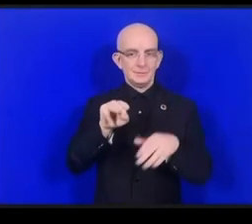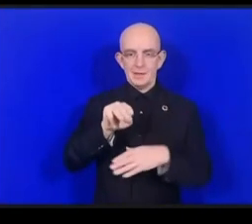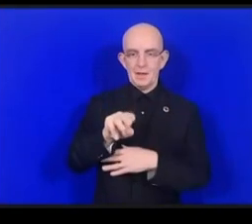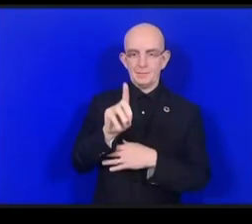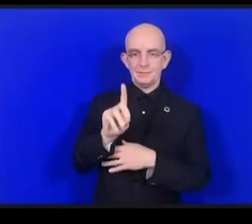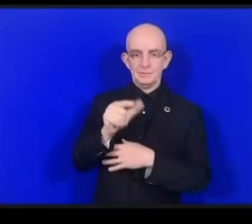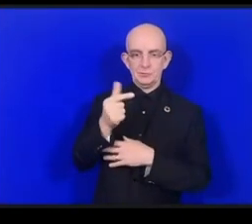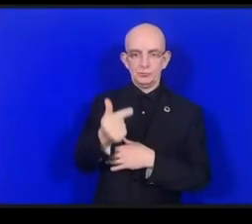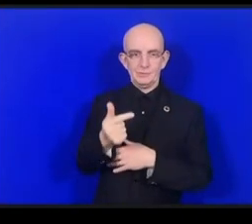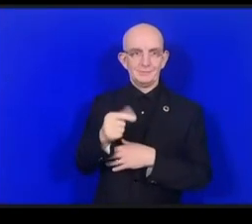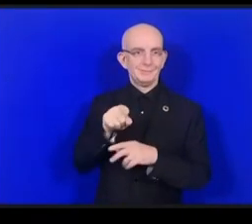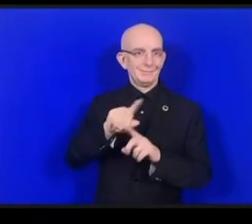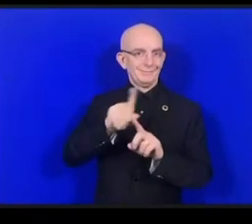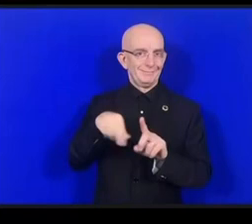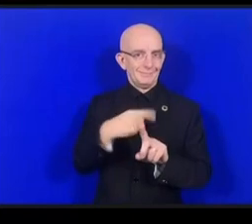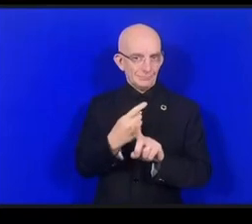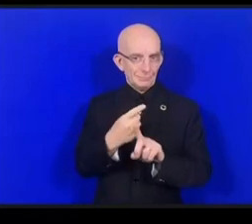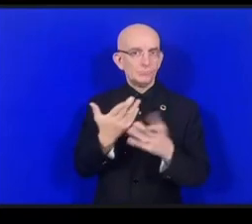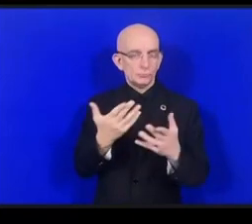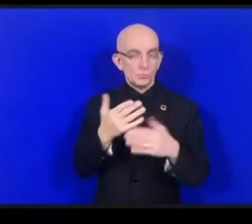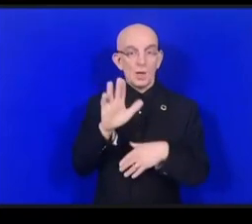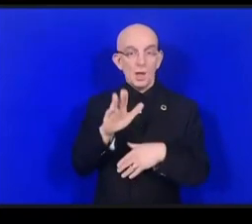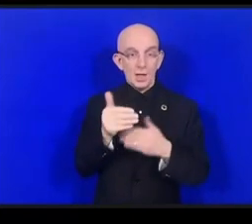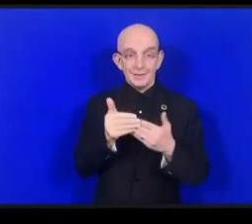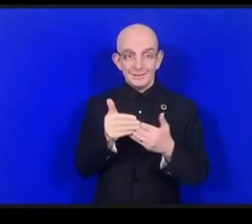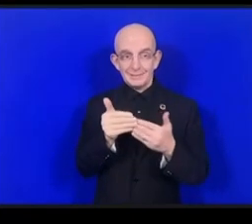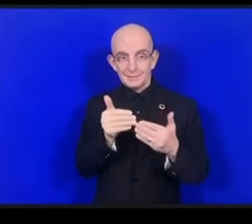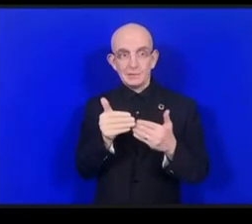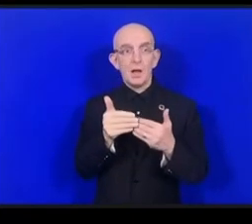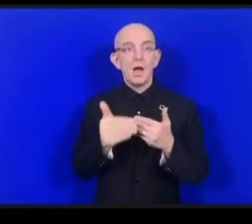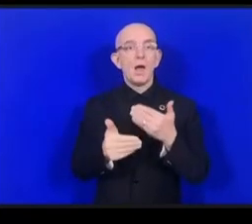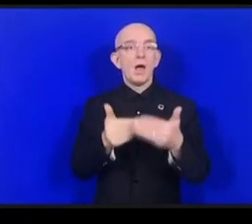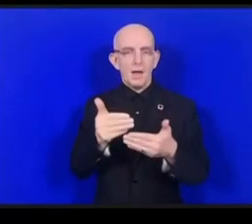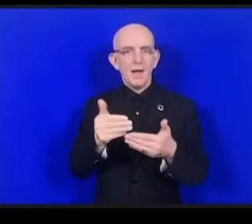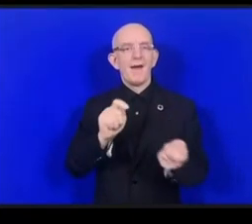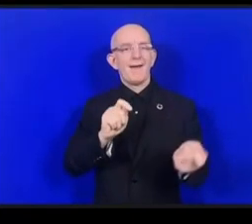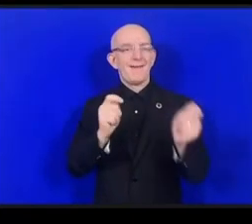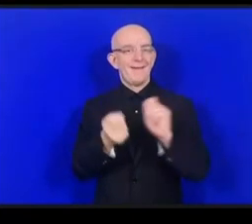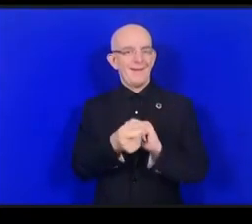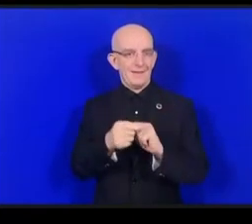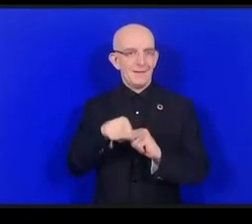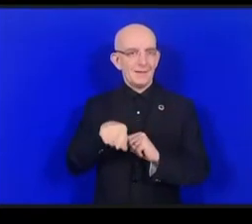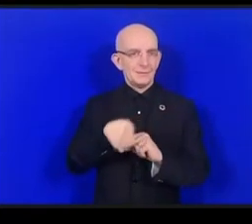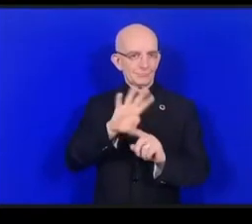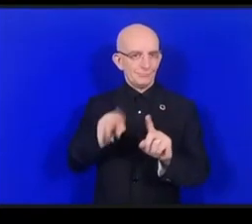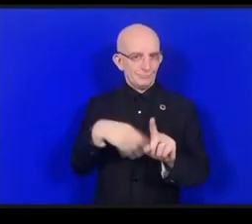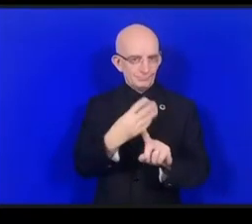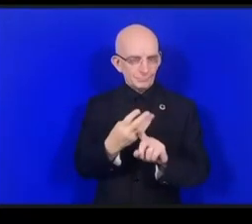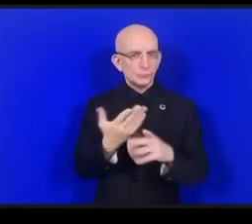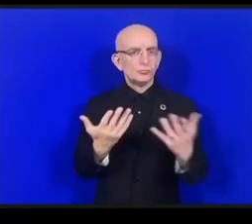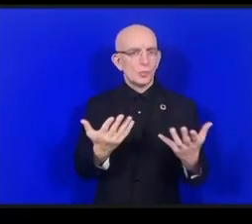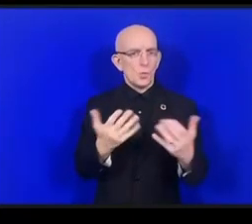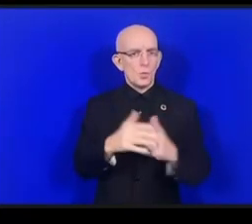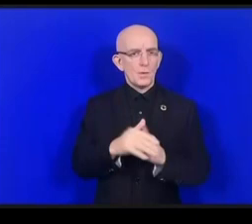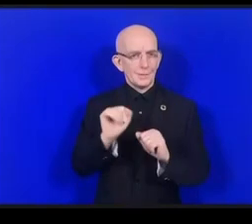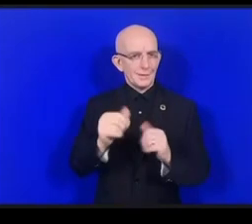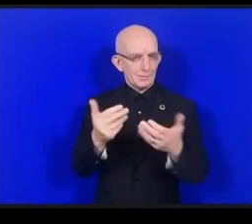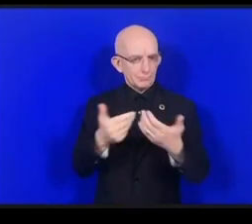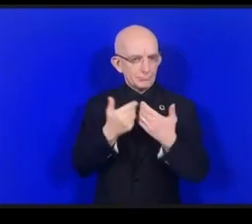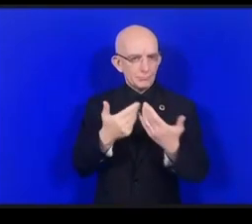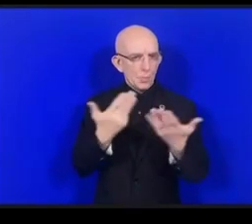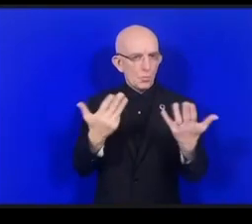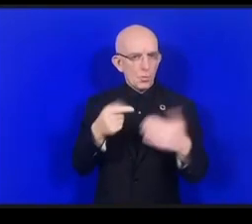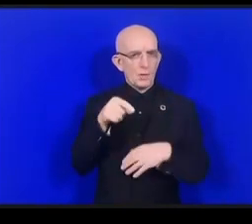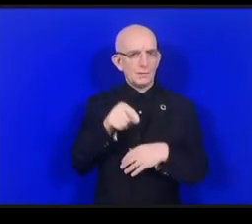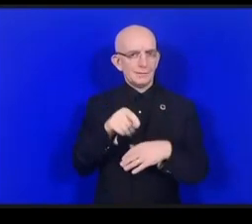SDGs. Could you tell us how does having access to the internet helps to compensate disabilities?